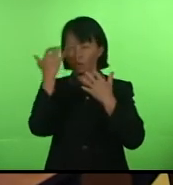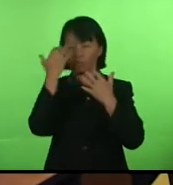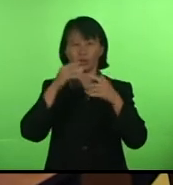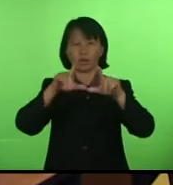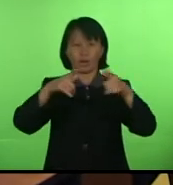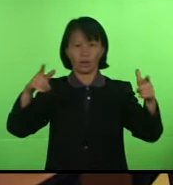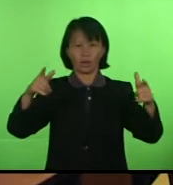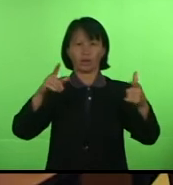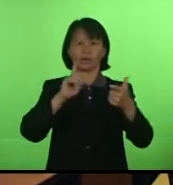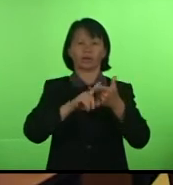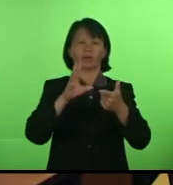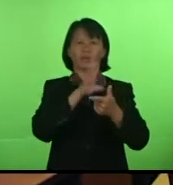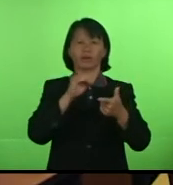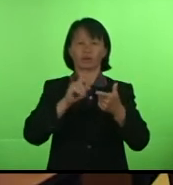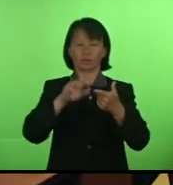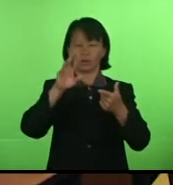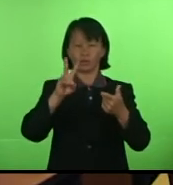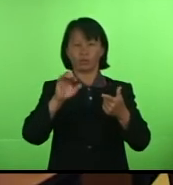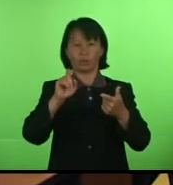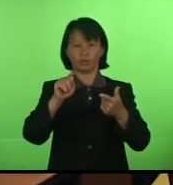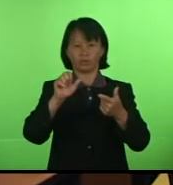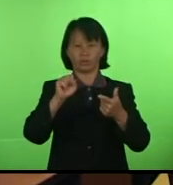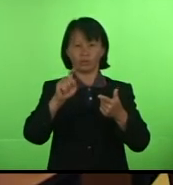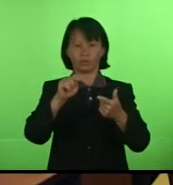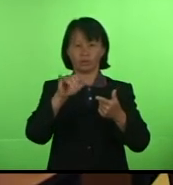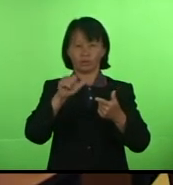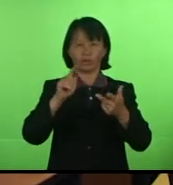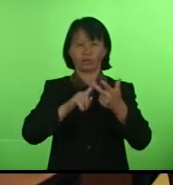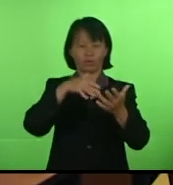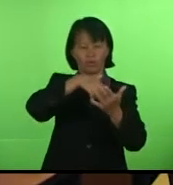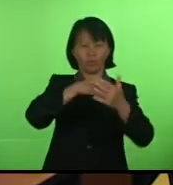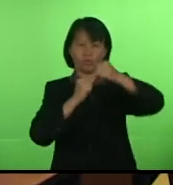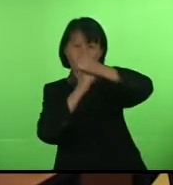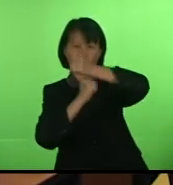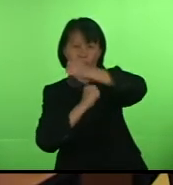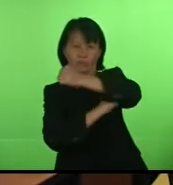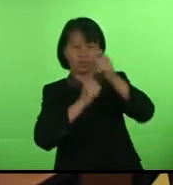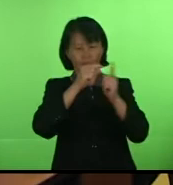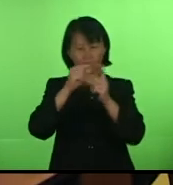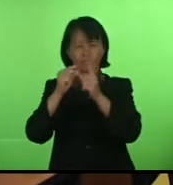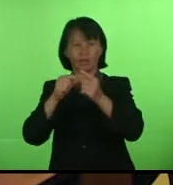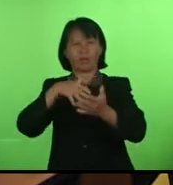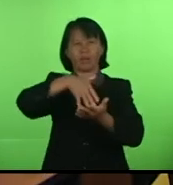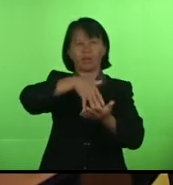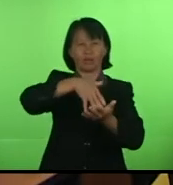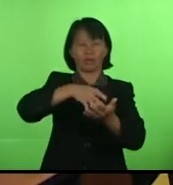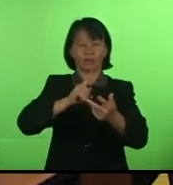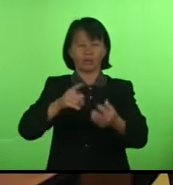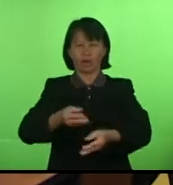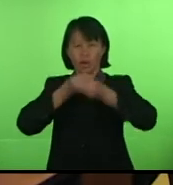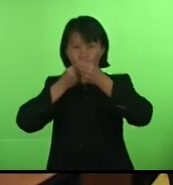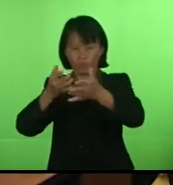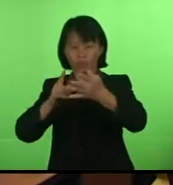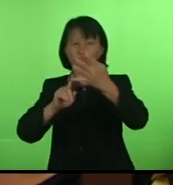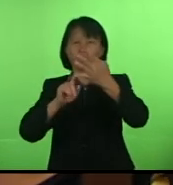then verbosity, and then your poor sentence structure, and also information overload.